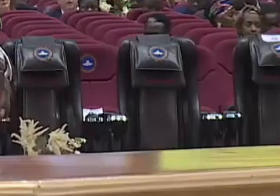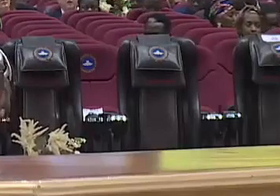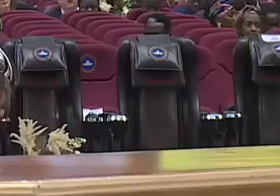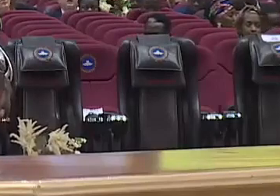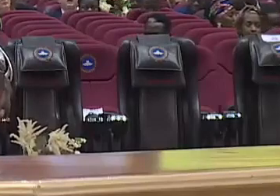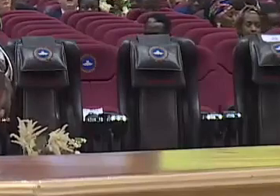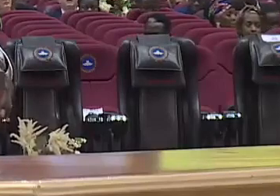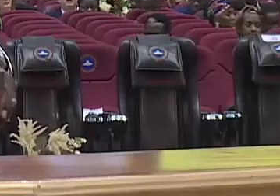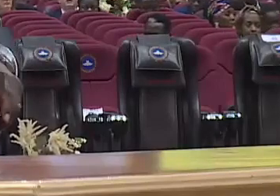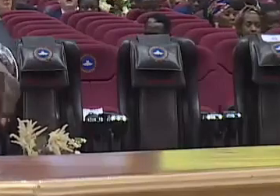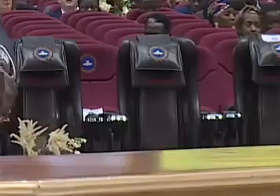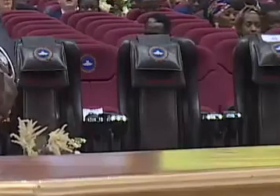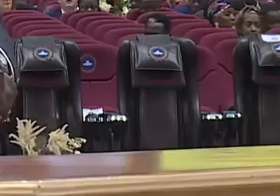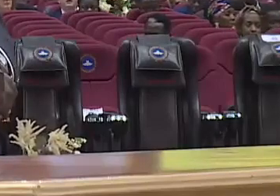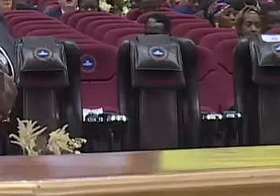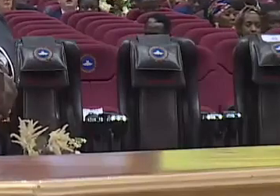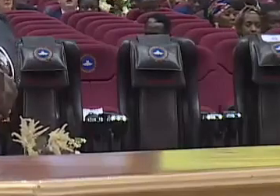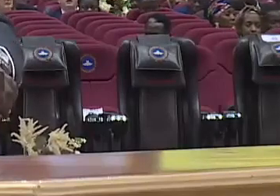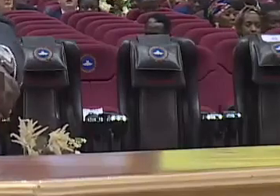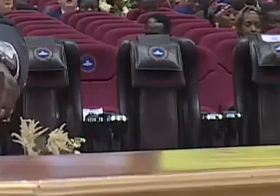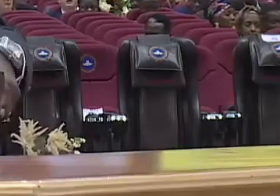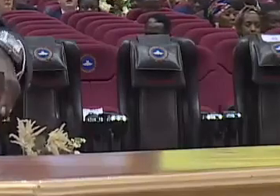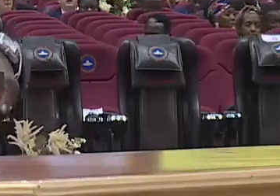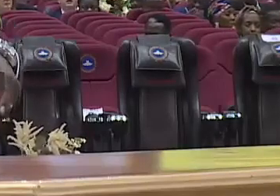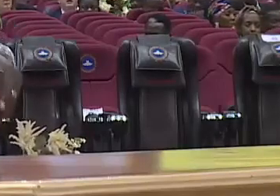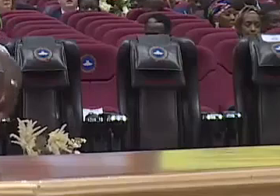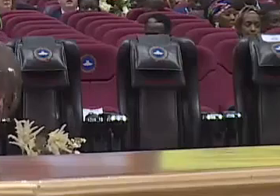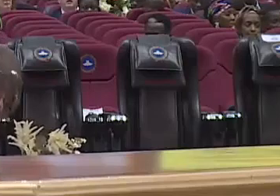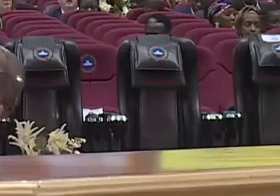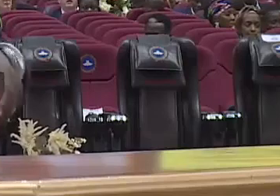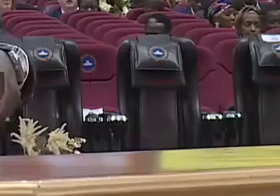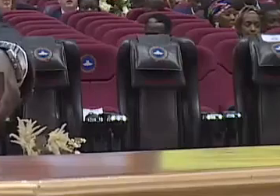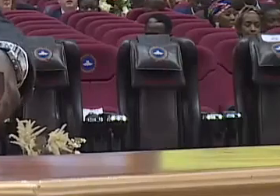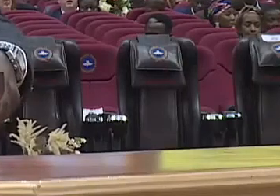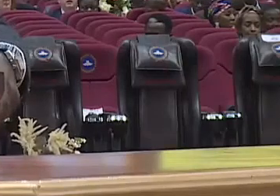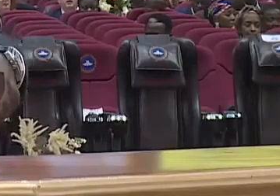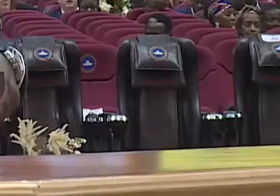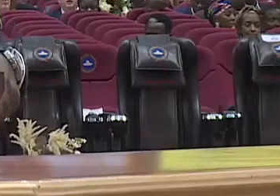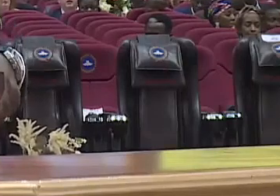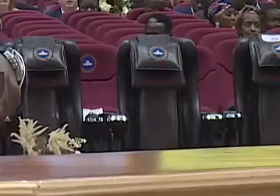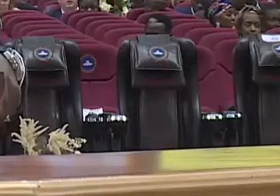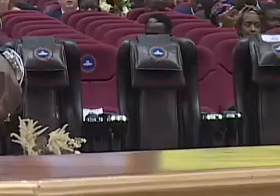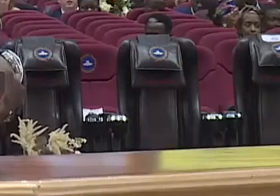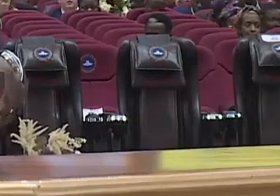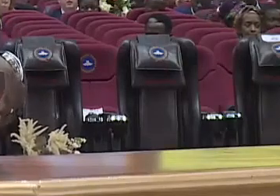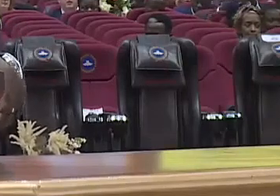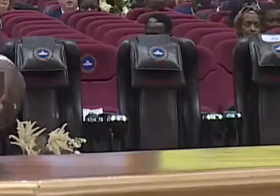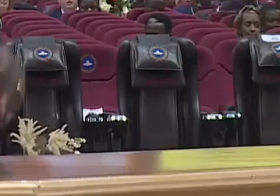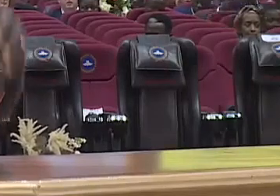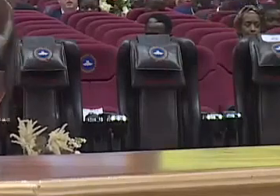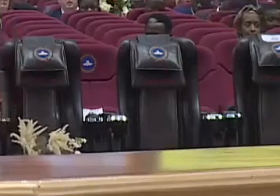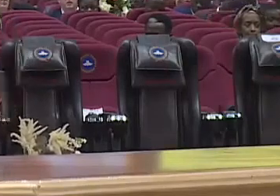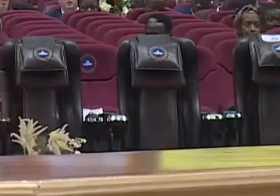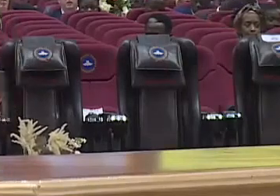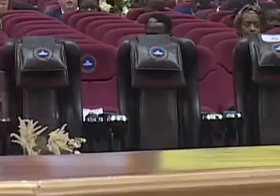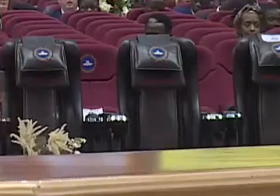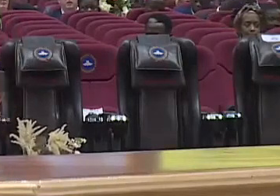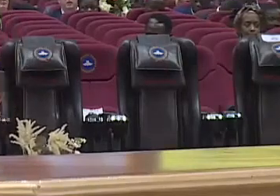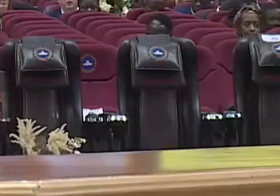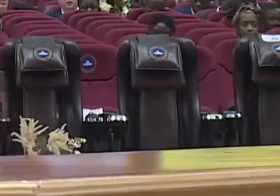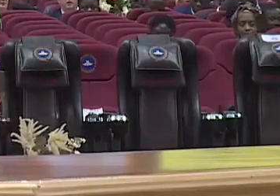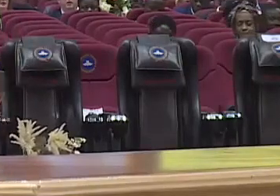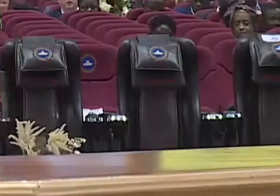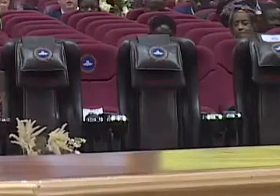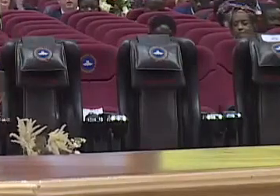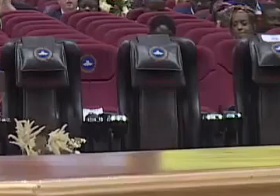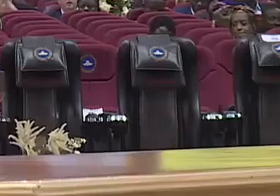and Mommy, and the entire leadership of the Redeemed Christian Church of God. Please, can we celebrate Daddy